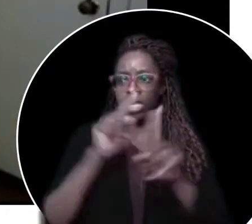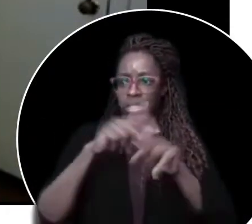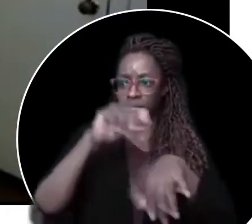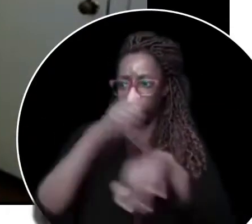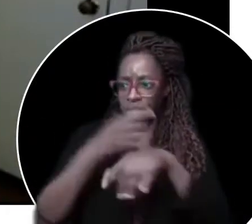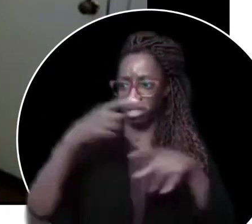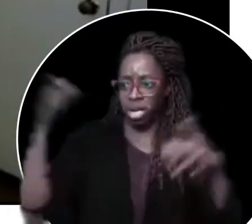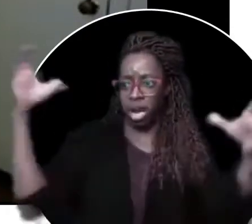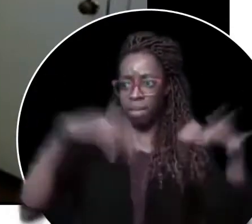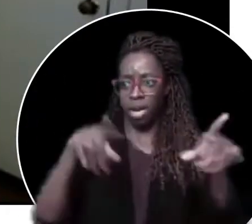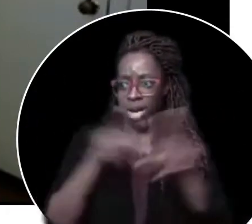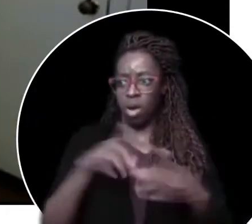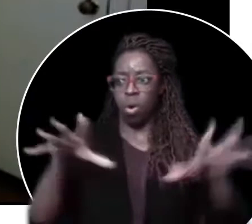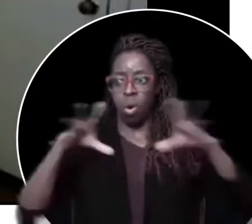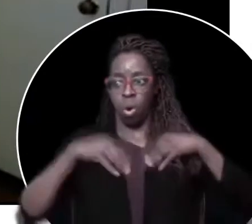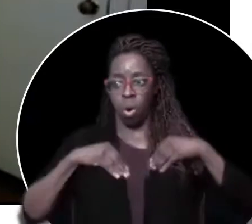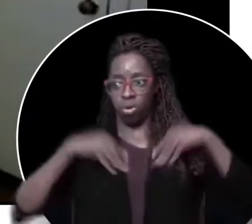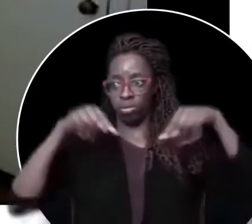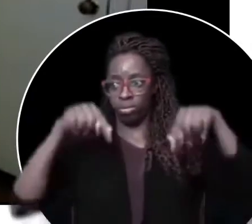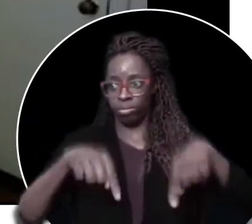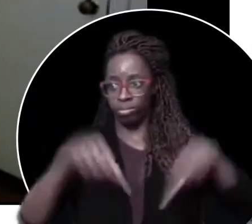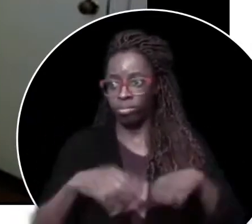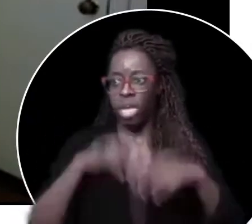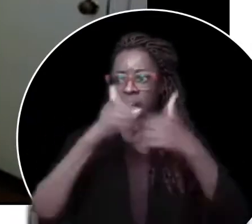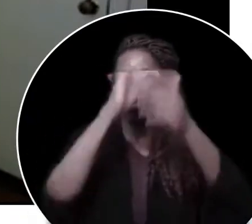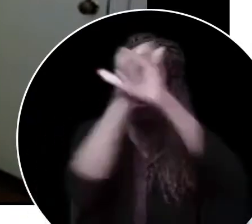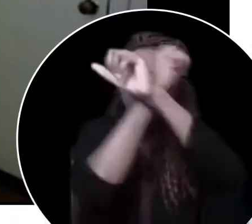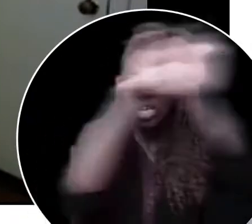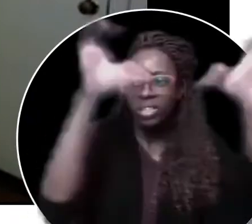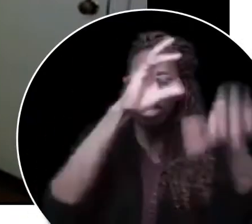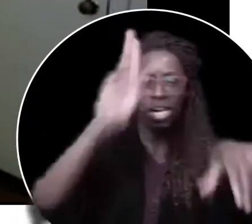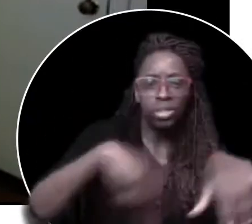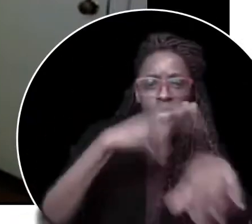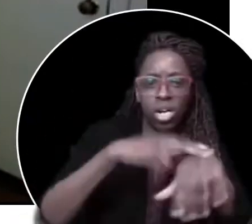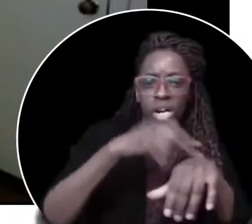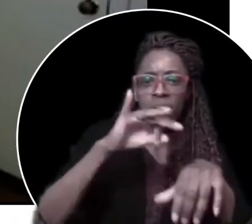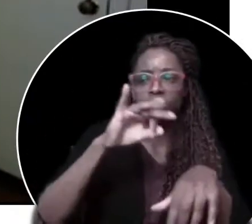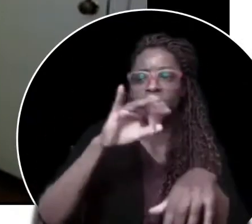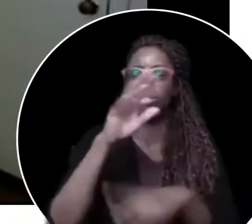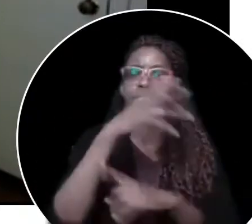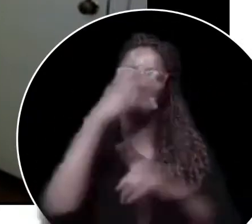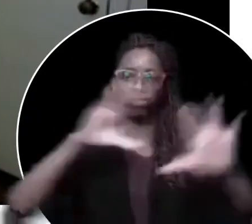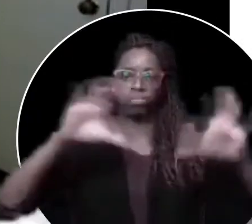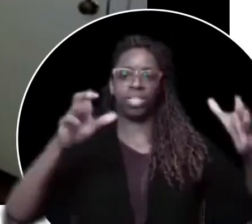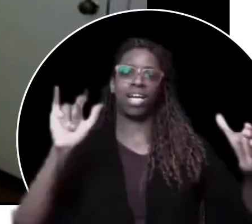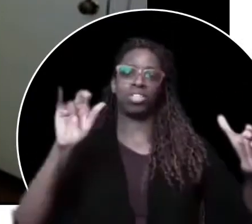and manipulation of borders and bodies in the service of capital